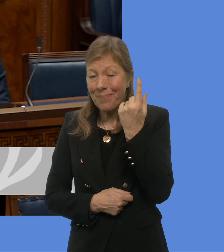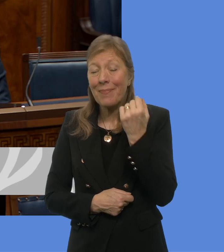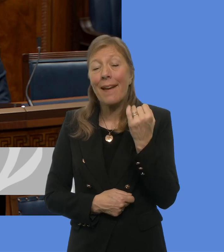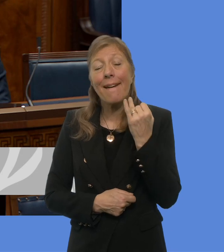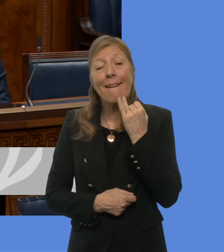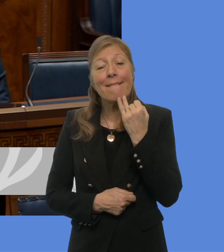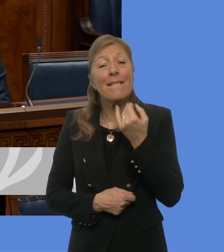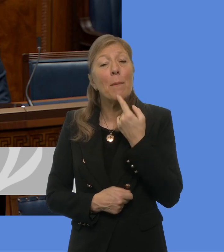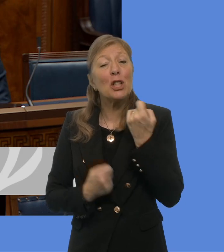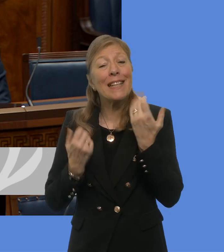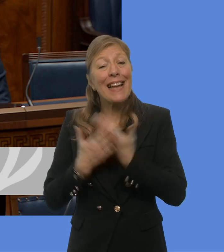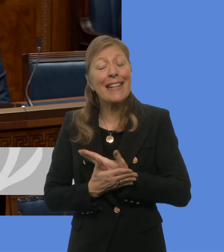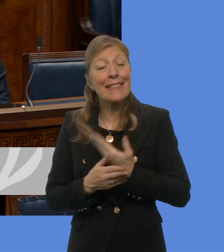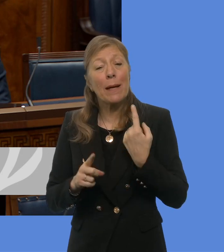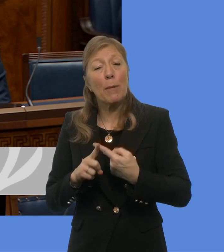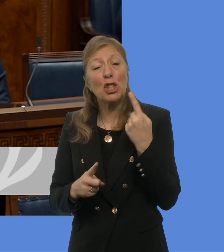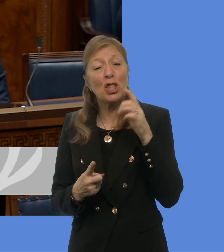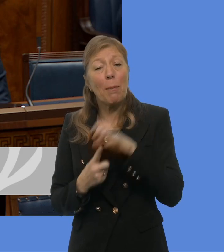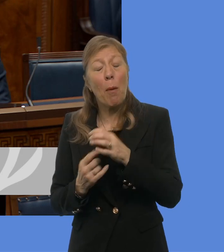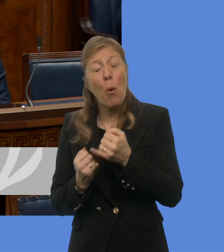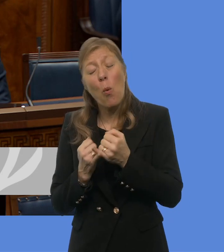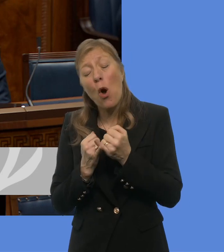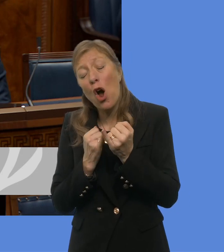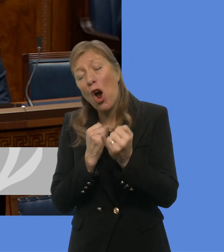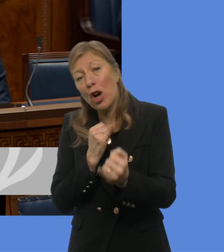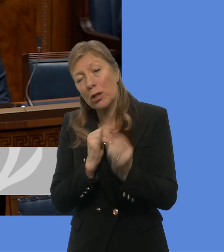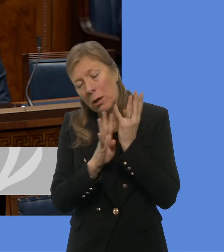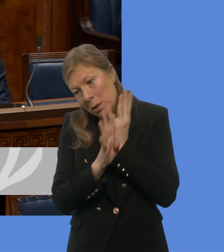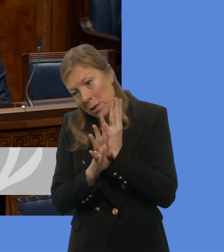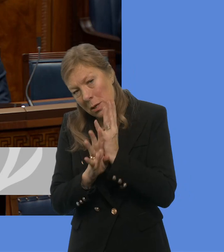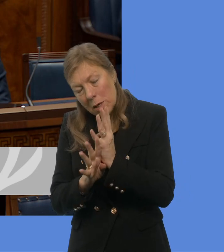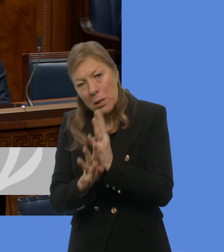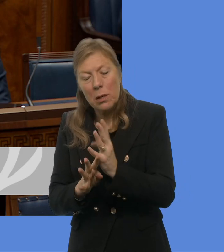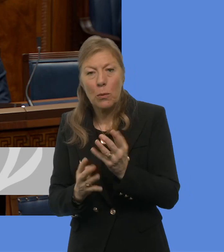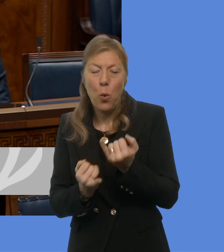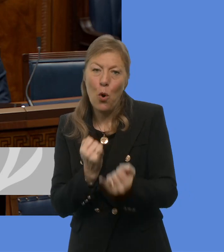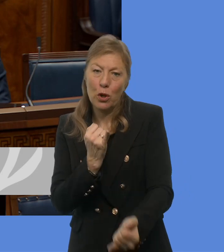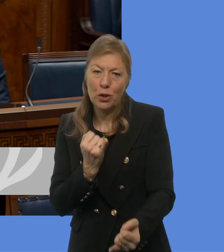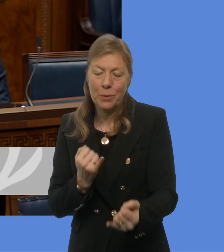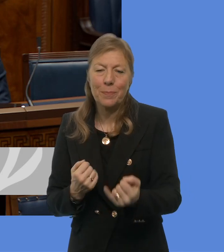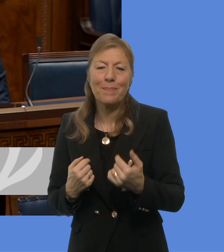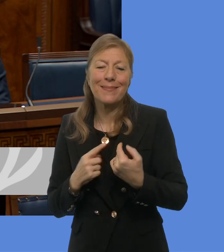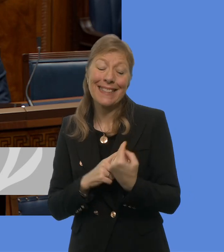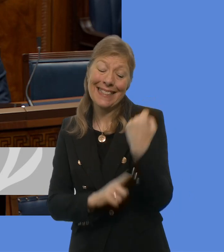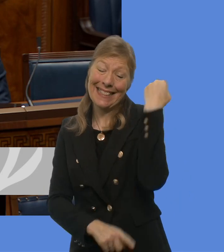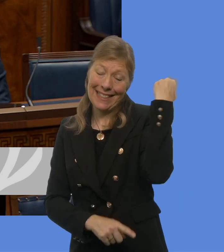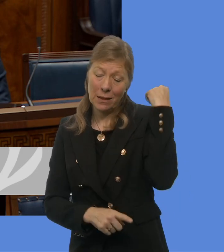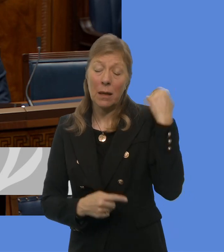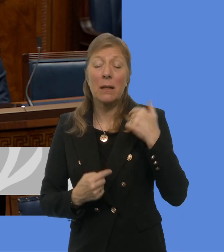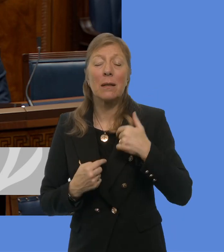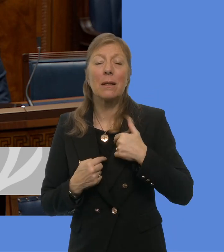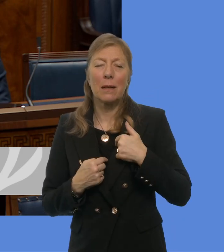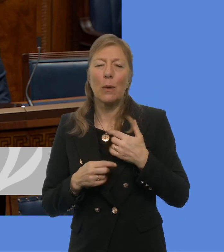when EDs are under the most pressure. And so as a constituency MLA, I asked to spend the night